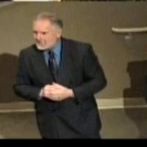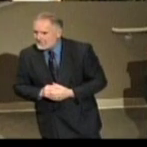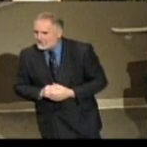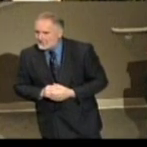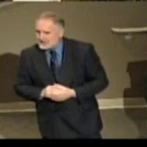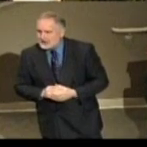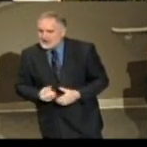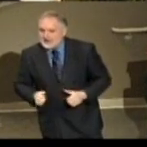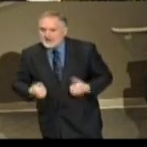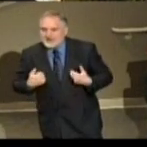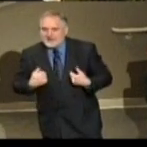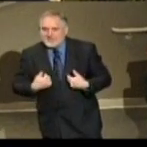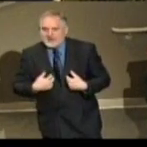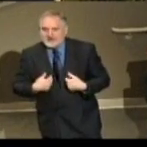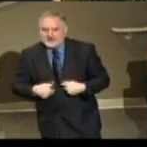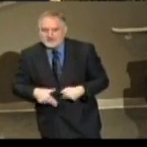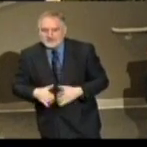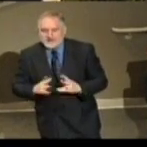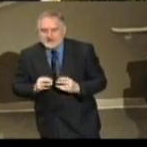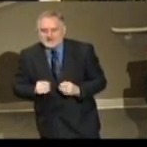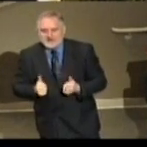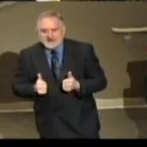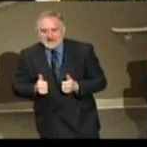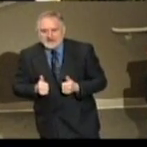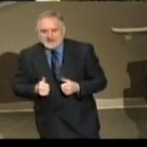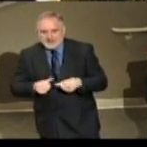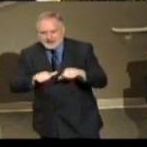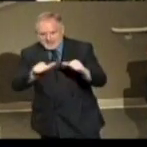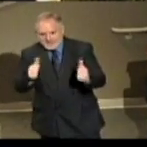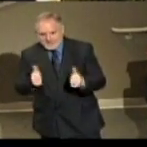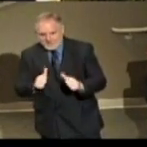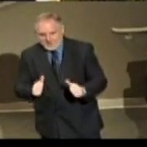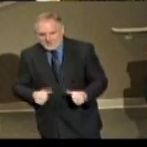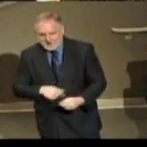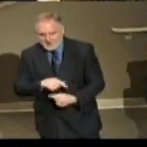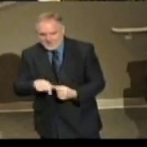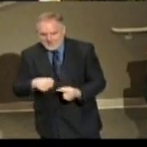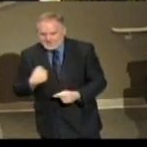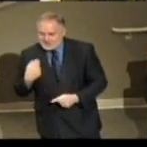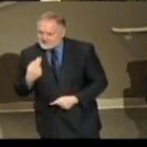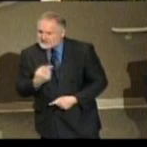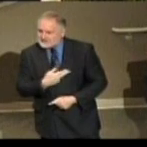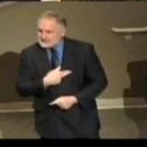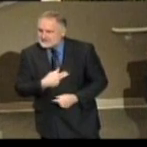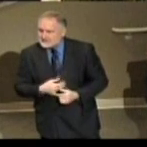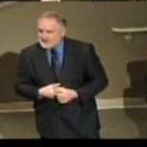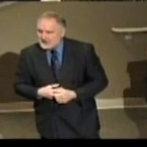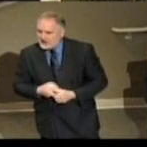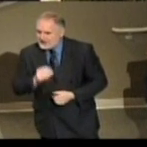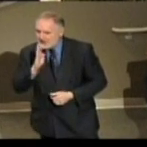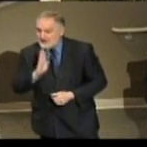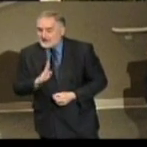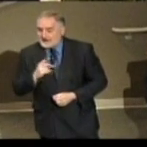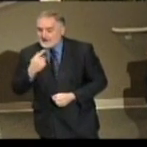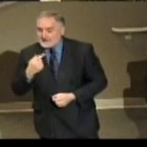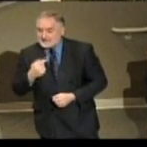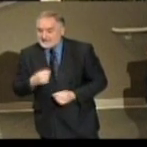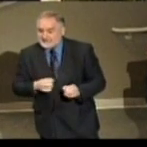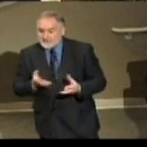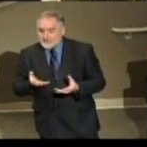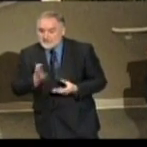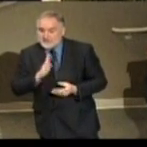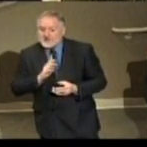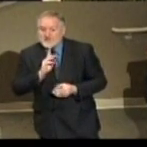Life just has a way of suddenly molding itself around us. And God says, if you're going to